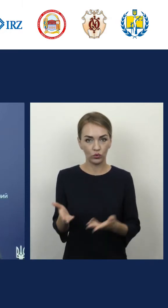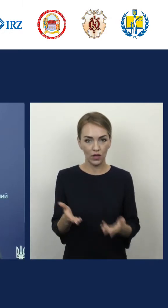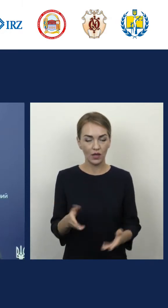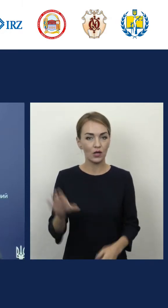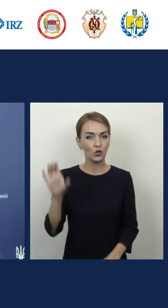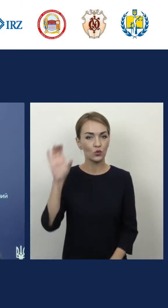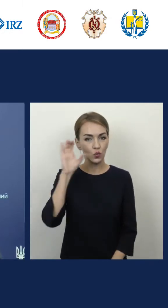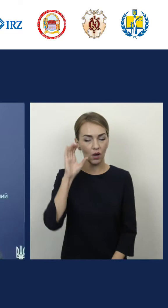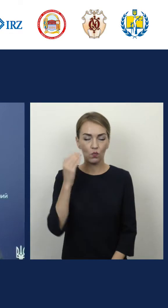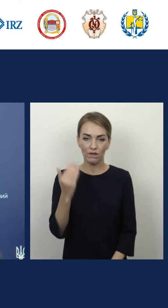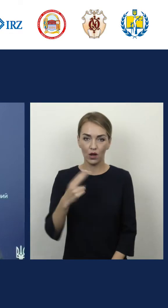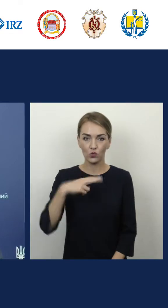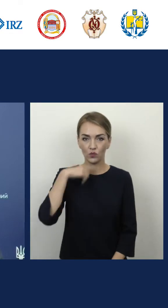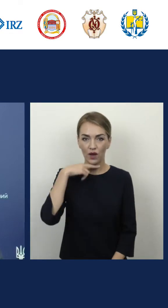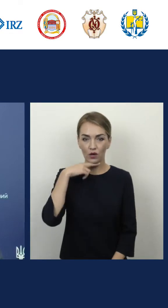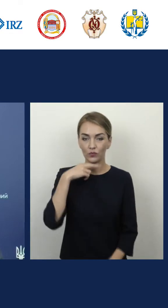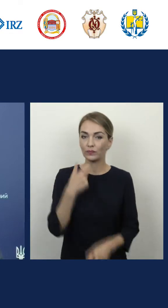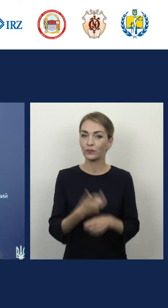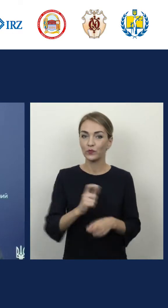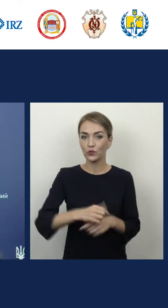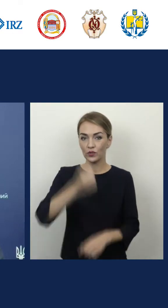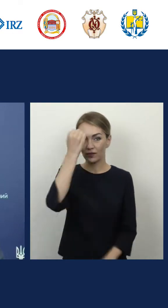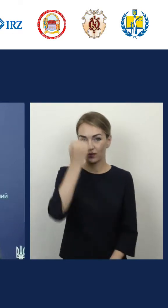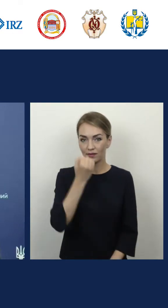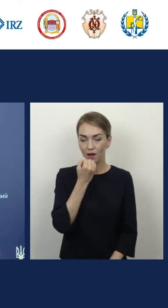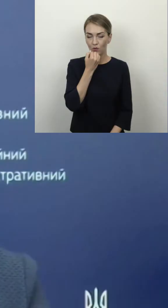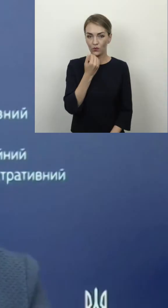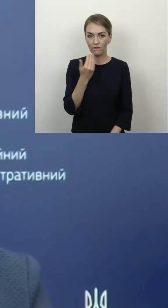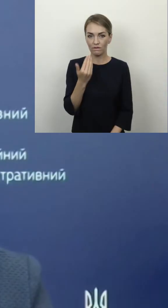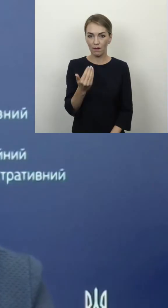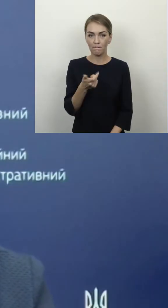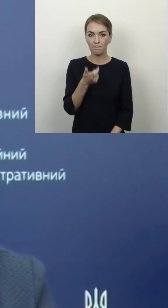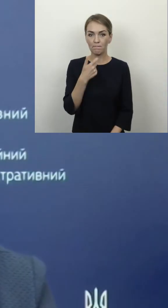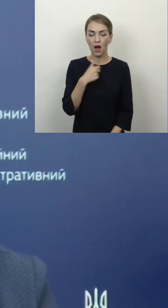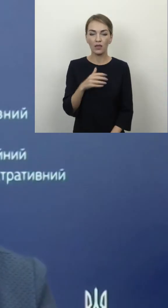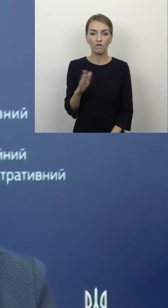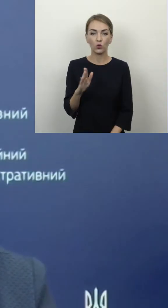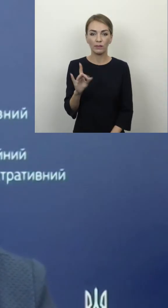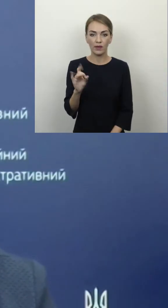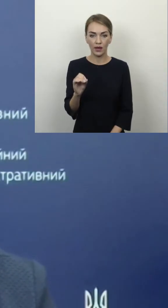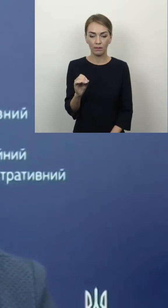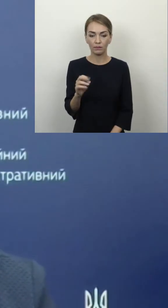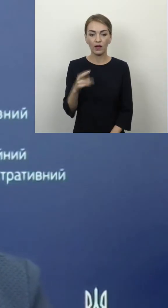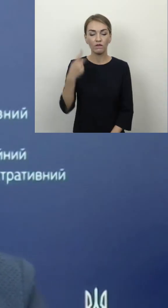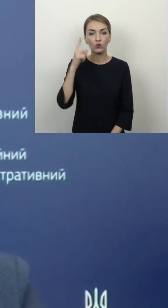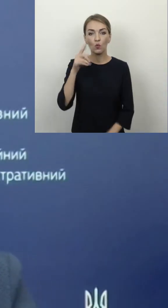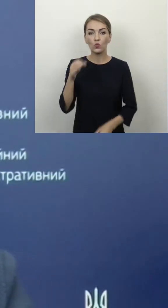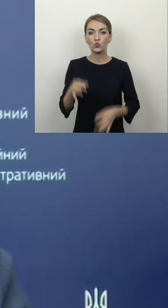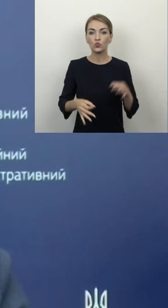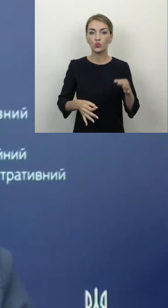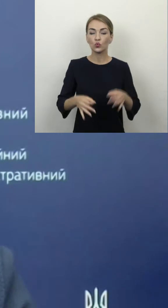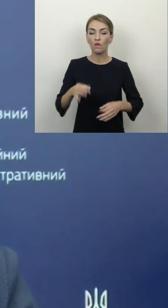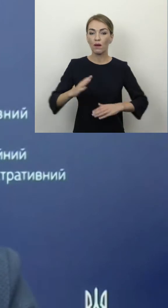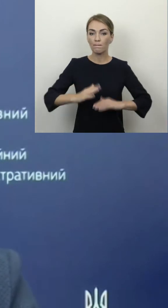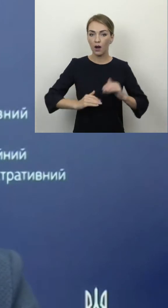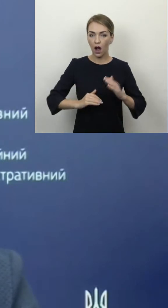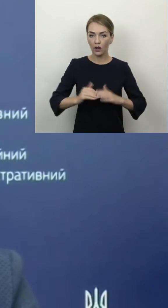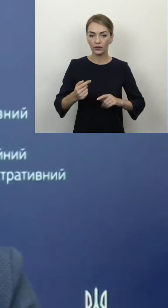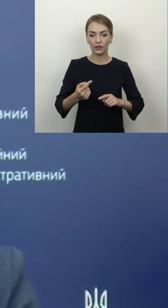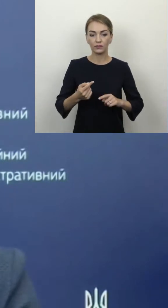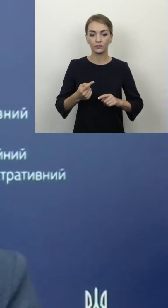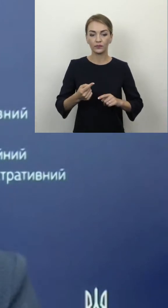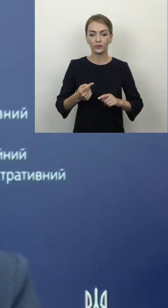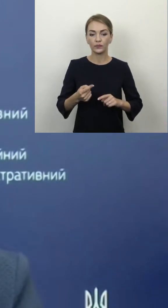ensuring case law of Ukrainian courts.